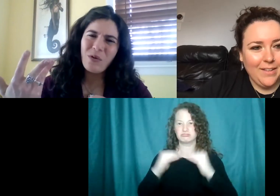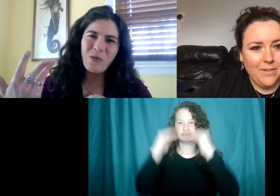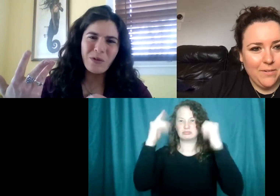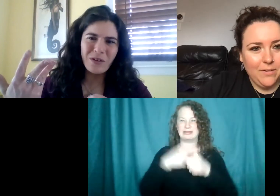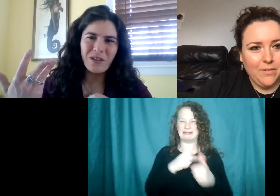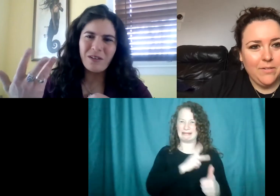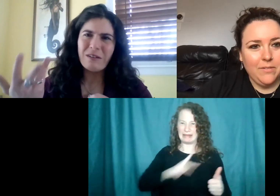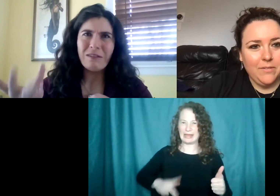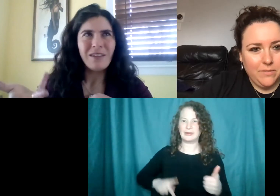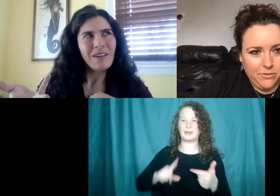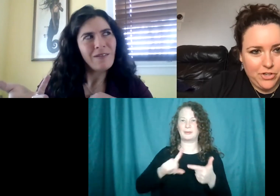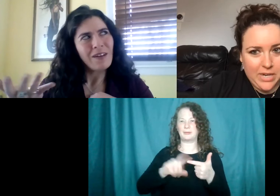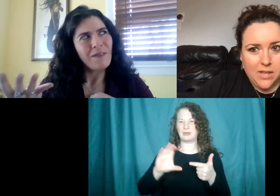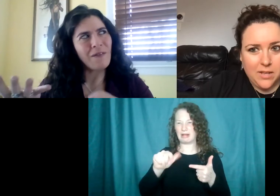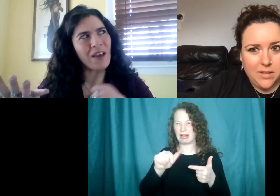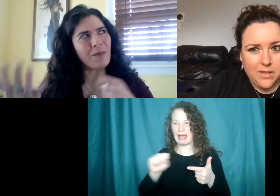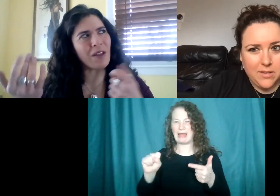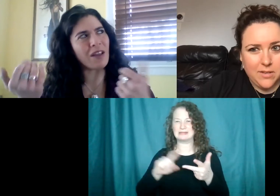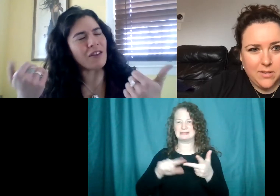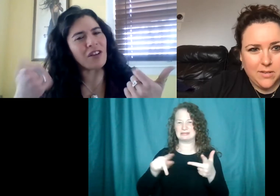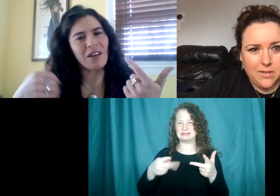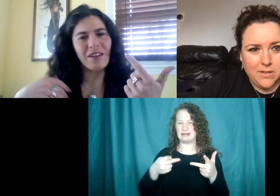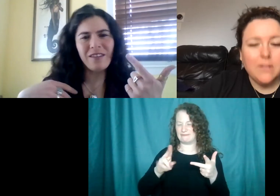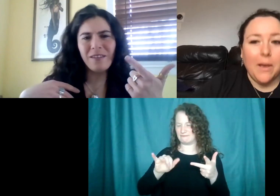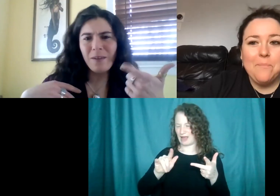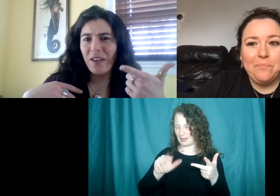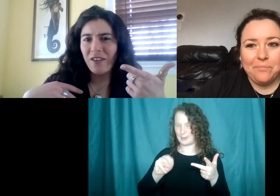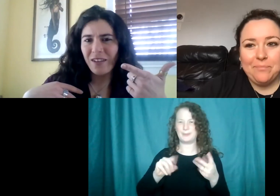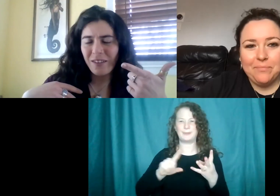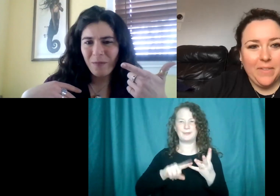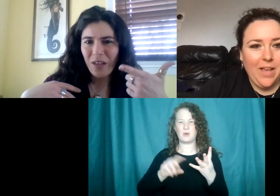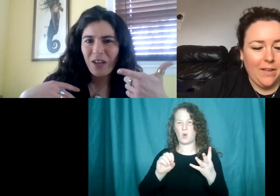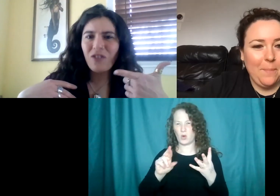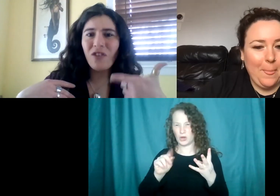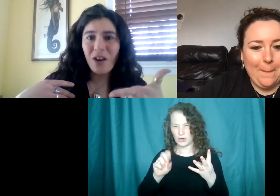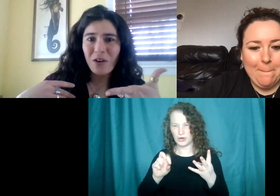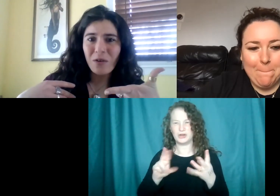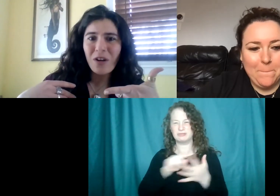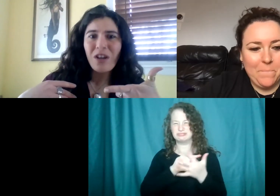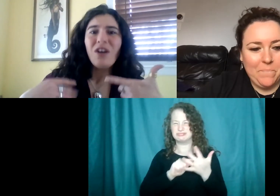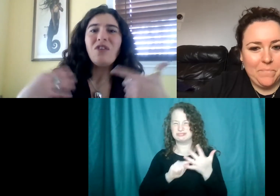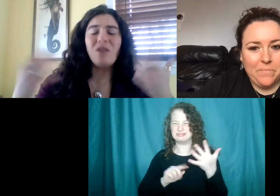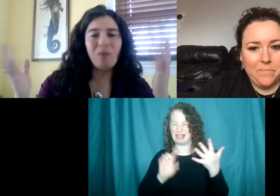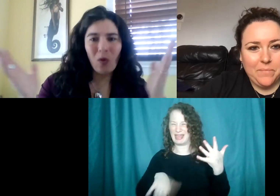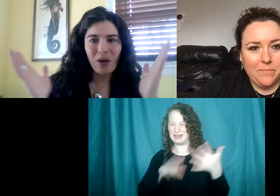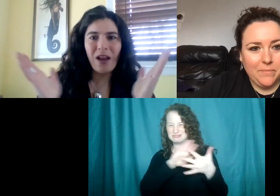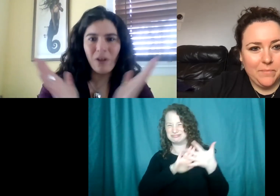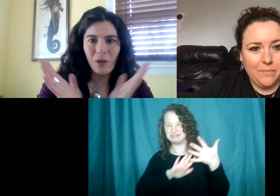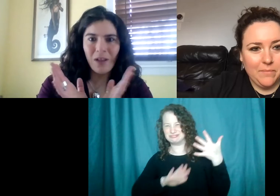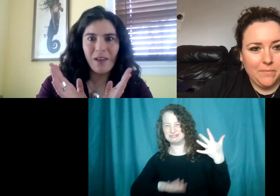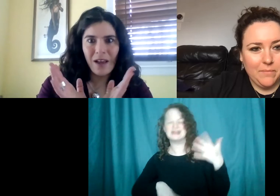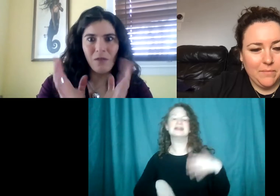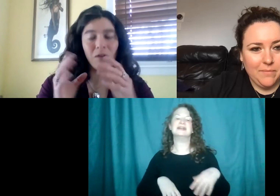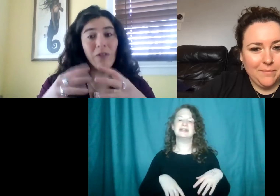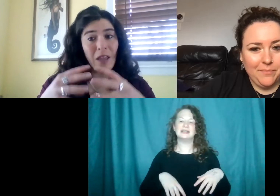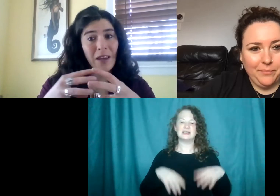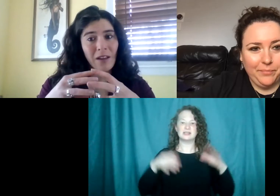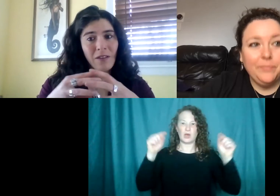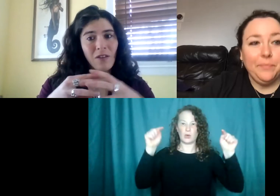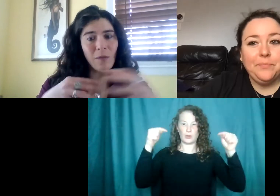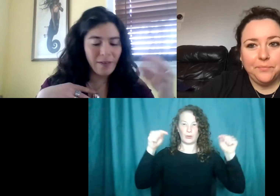class, order, genus, family, genus, yeah. species. Yeah. So the more narrowly down